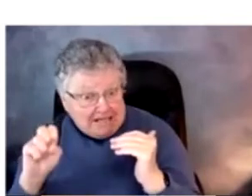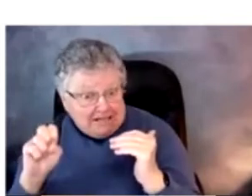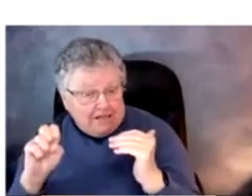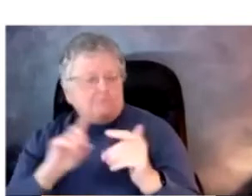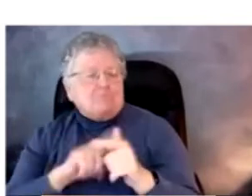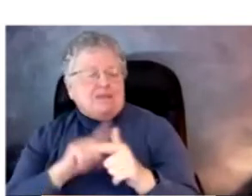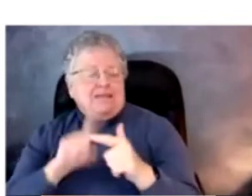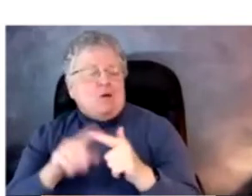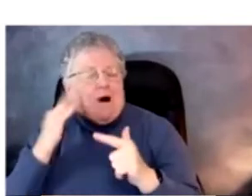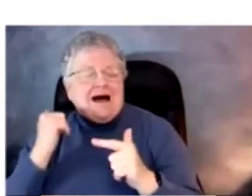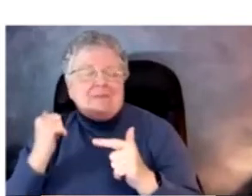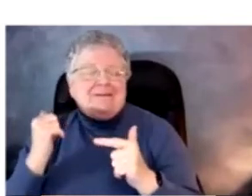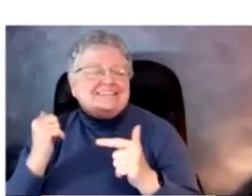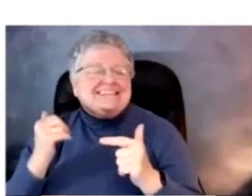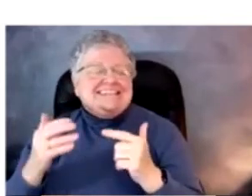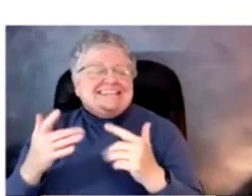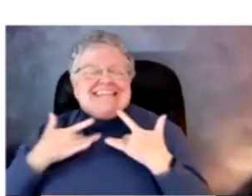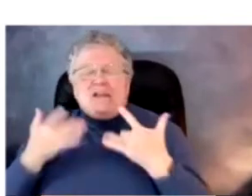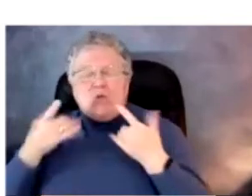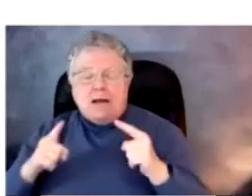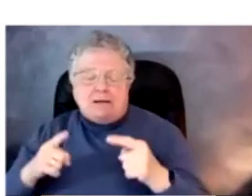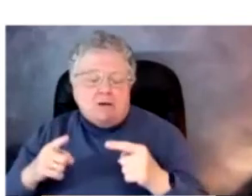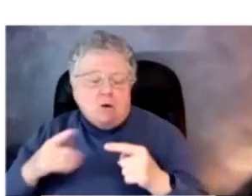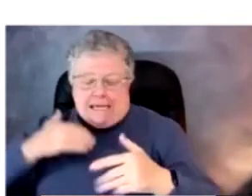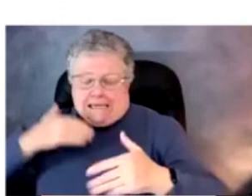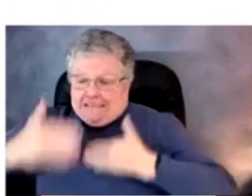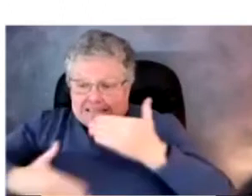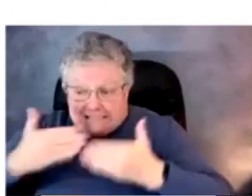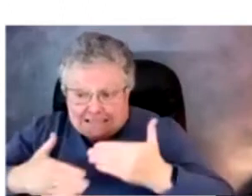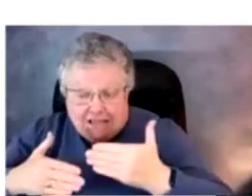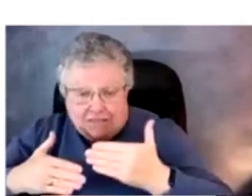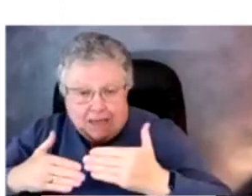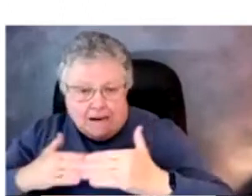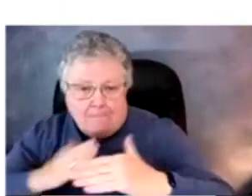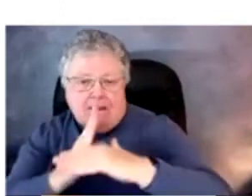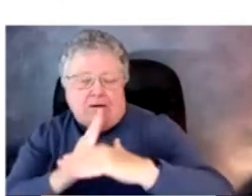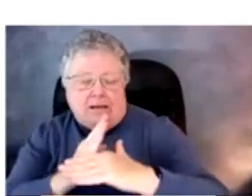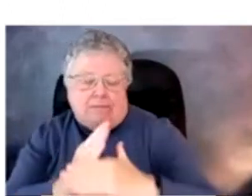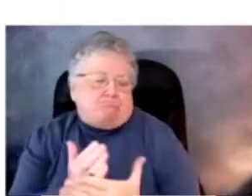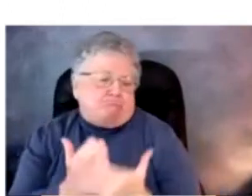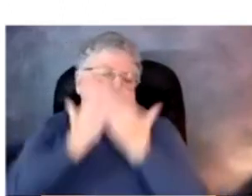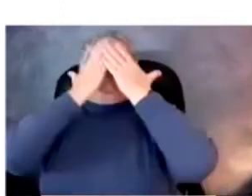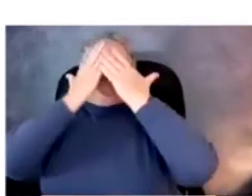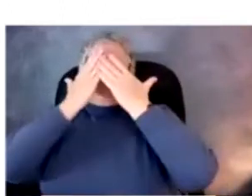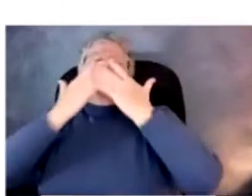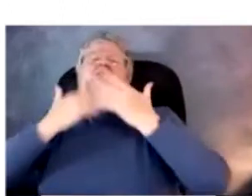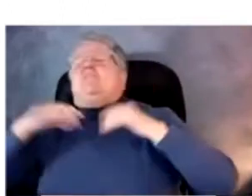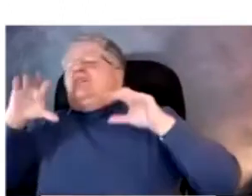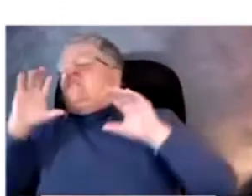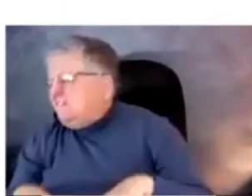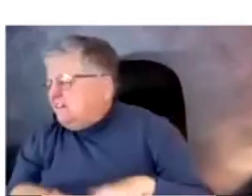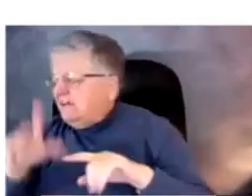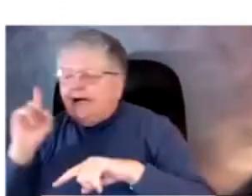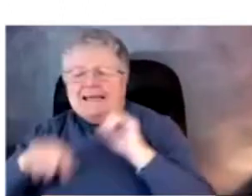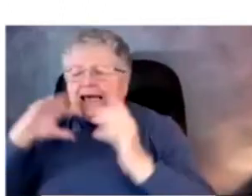to say, oh, well, I can't get it, or I don't know how to do it. And we're hoping to have a group of people that says, well, why can't you get it? That's a